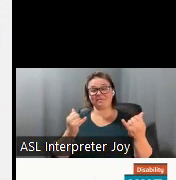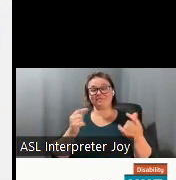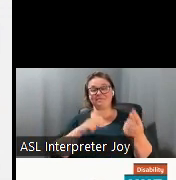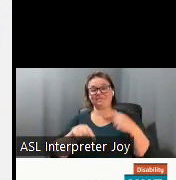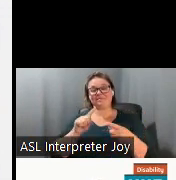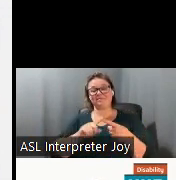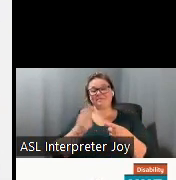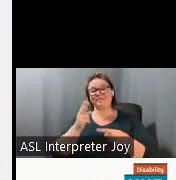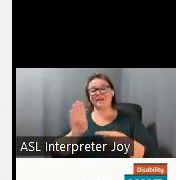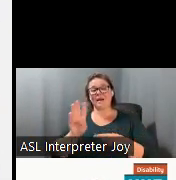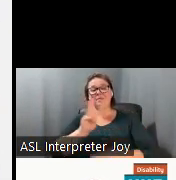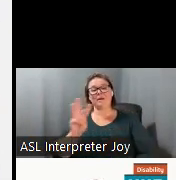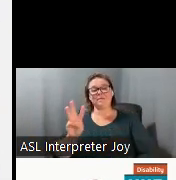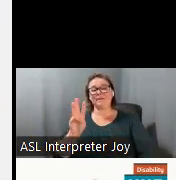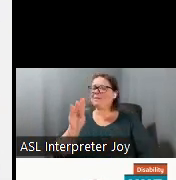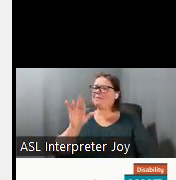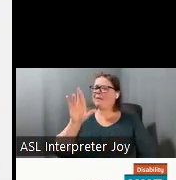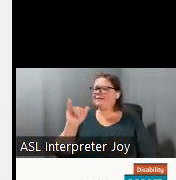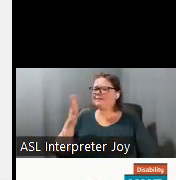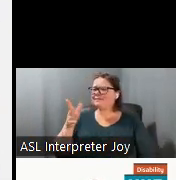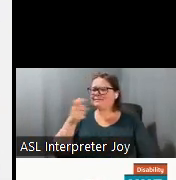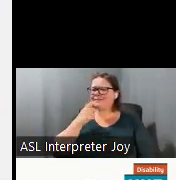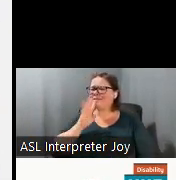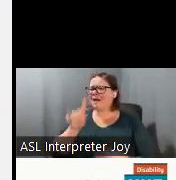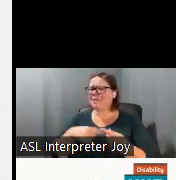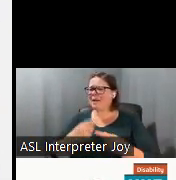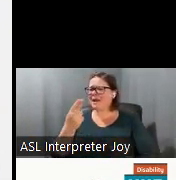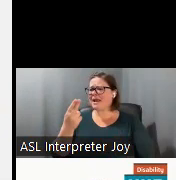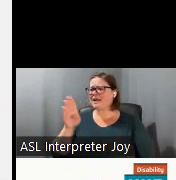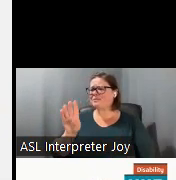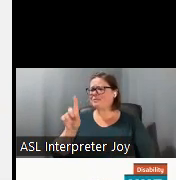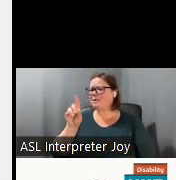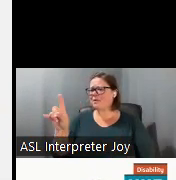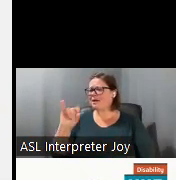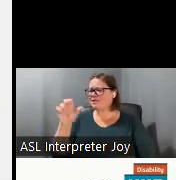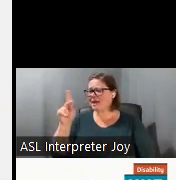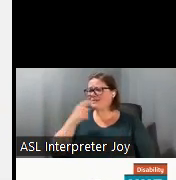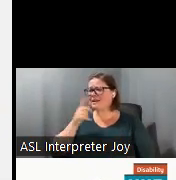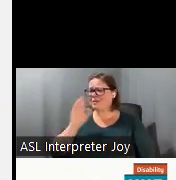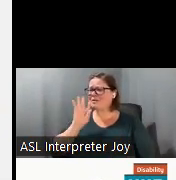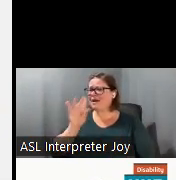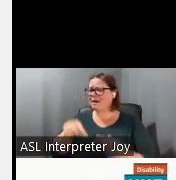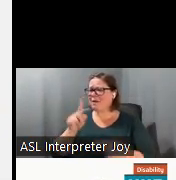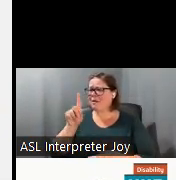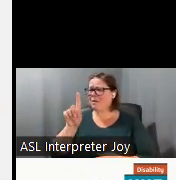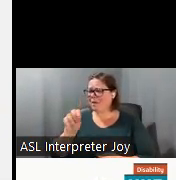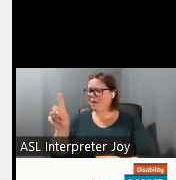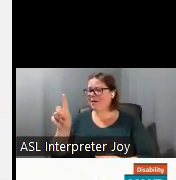Hub website. Marcy, you said you were talking about HB 101. Jack said you were talking about HB 101, but I want to point something